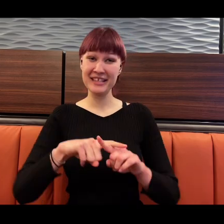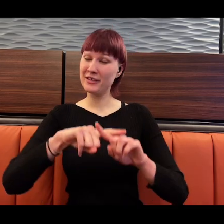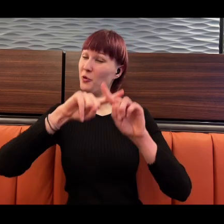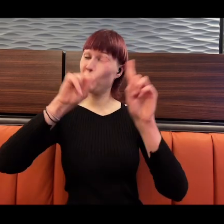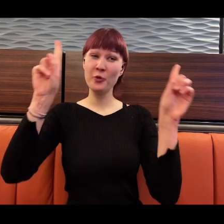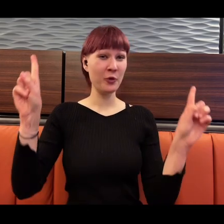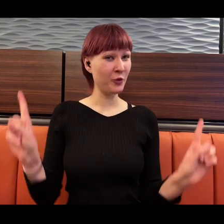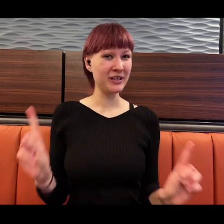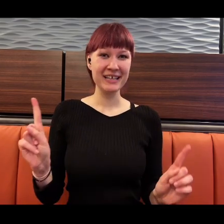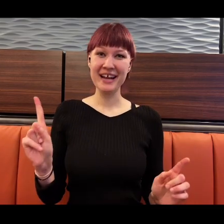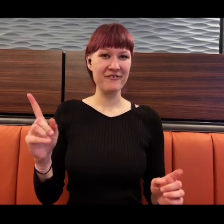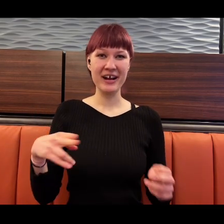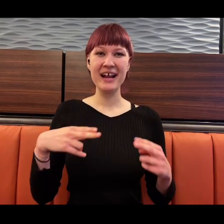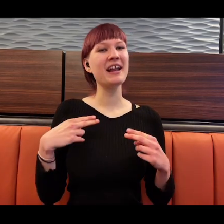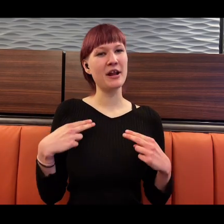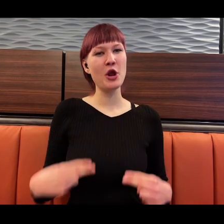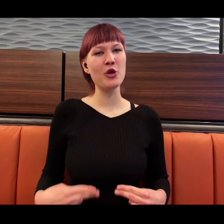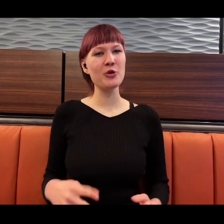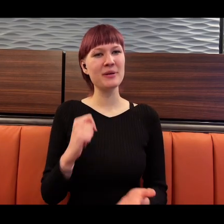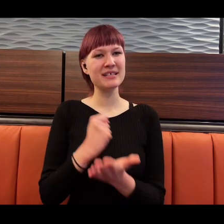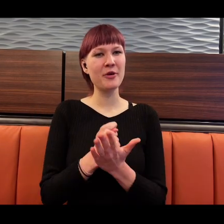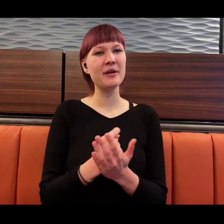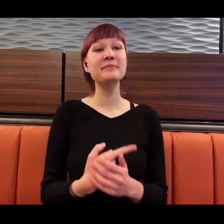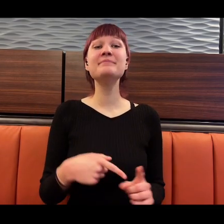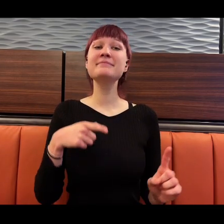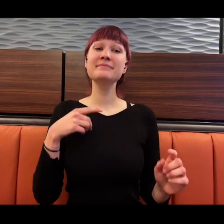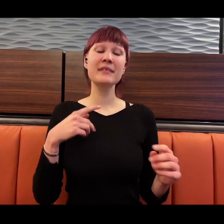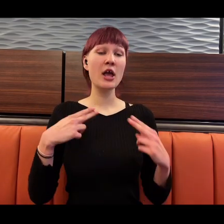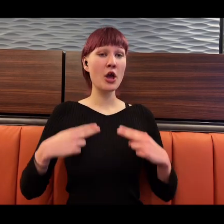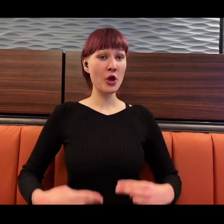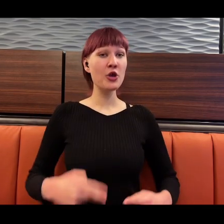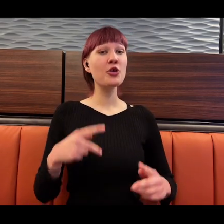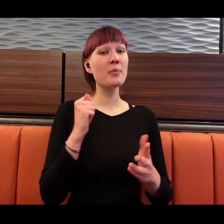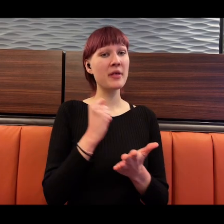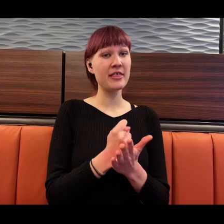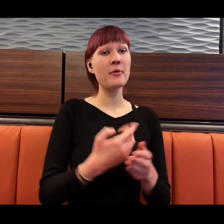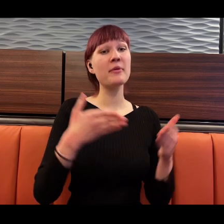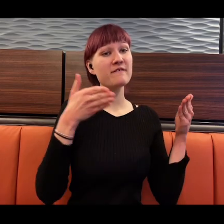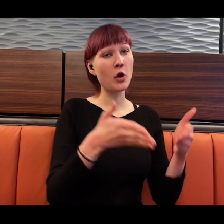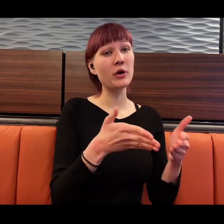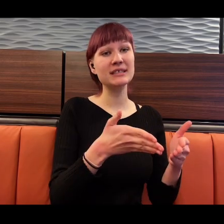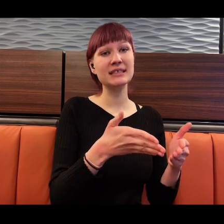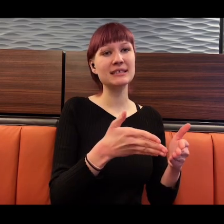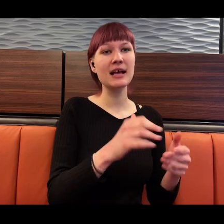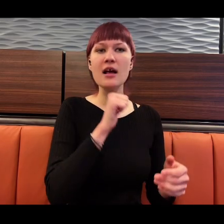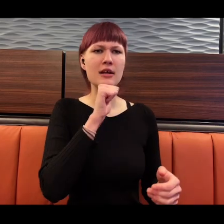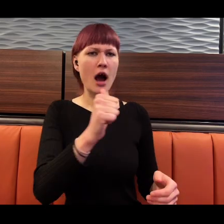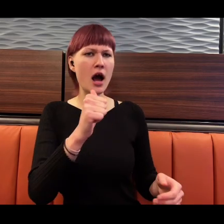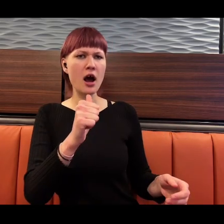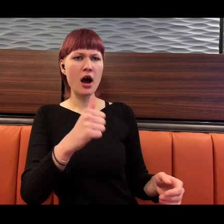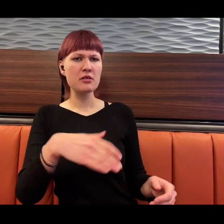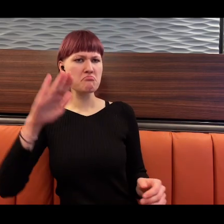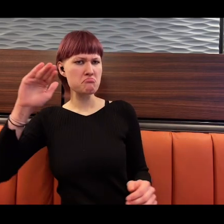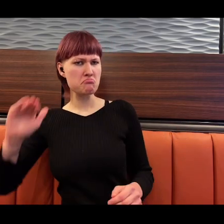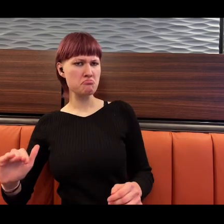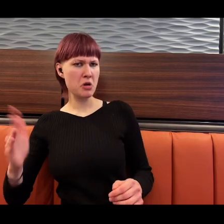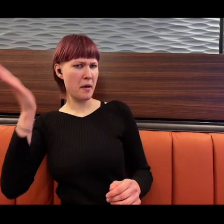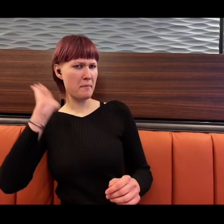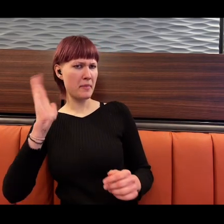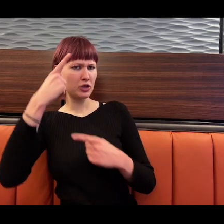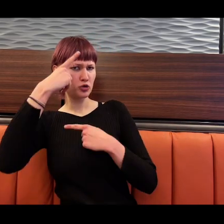human and humankind, and it focuses not on childhood traumas, but more on